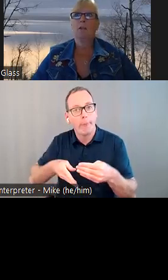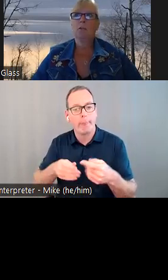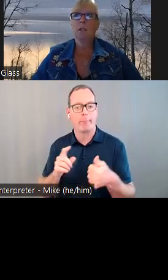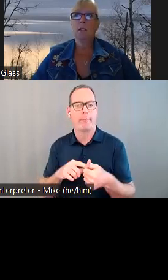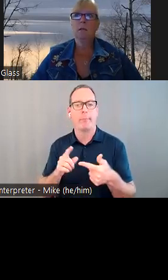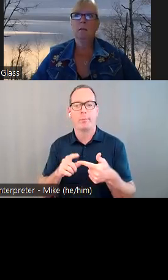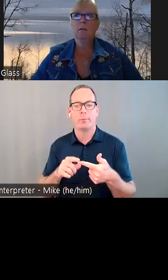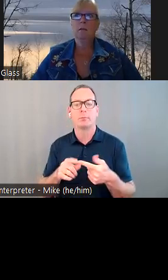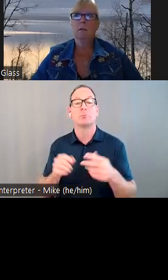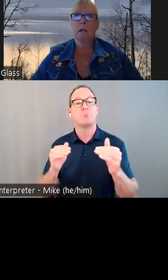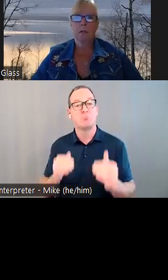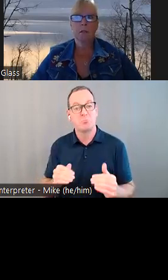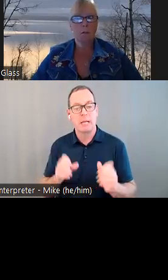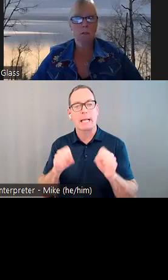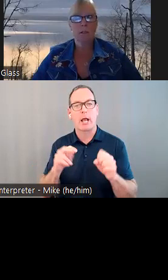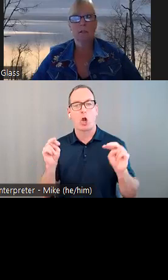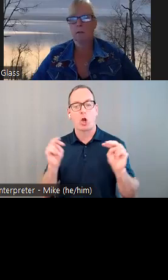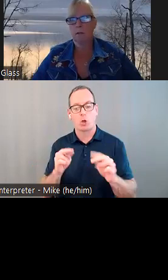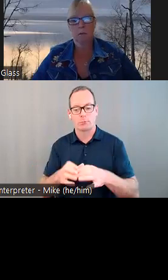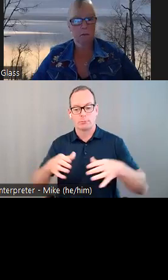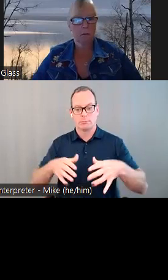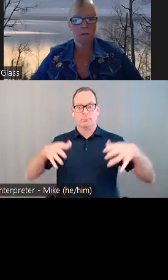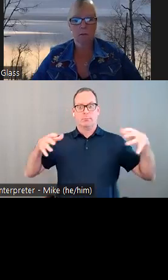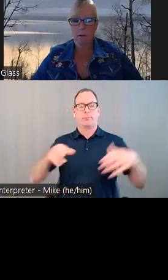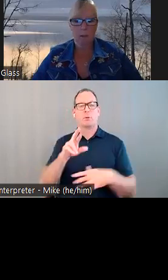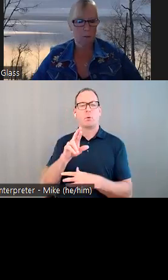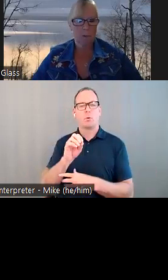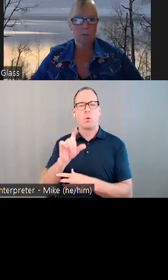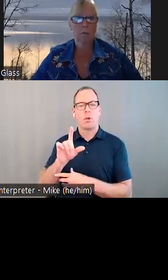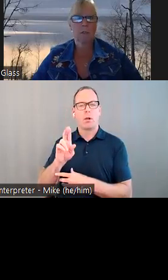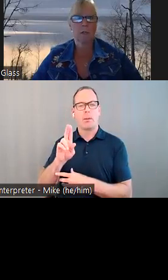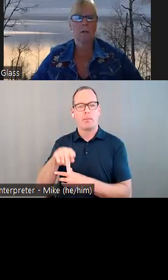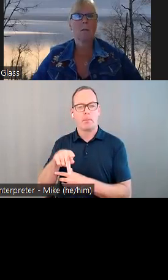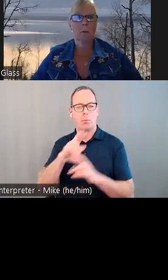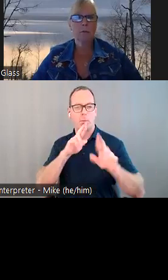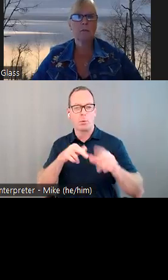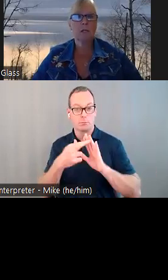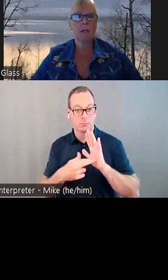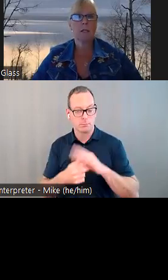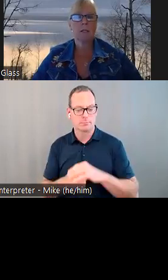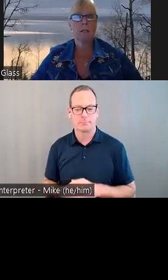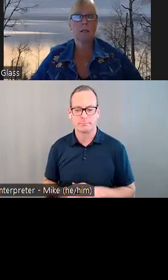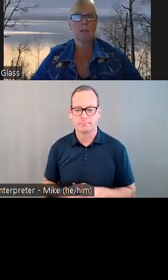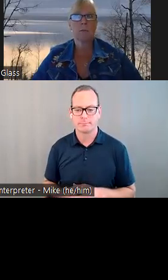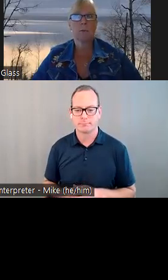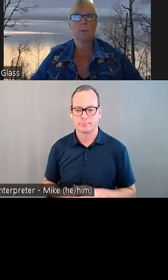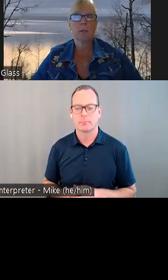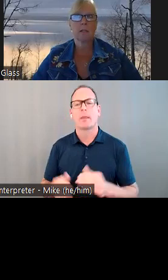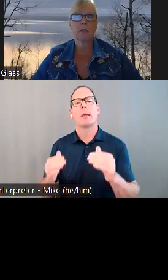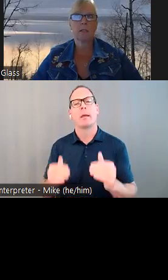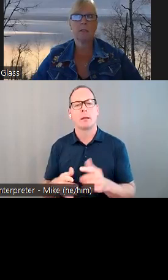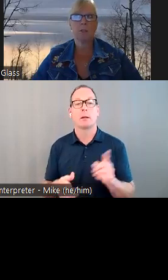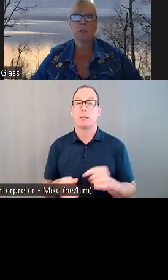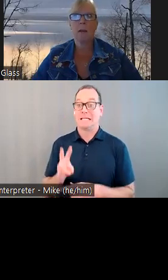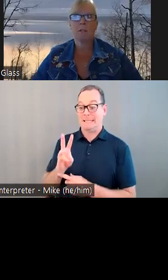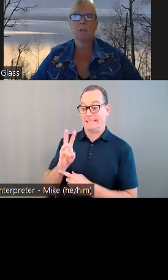And usually, and I'm going to say usually because you never can be 100% sure with data, most of the data that's in this report,